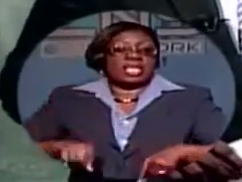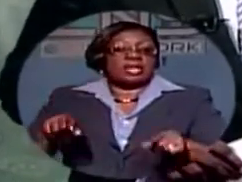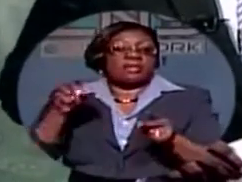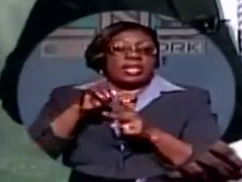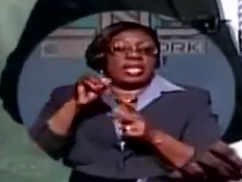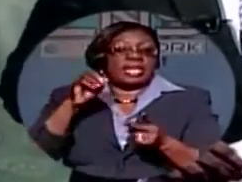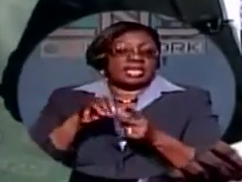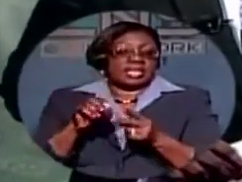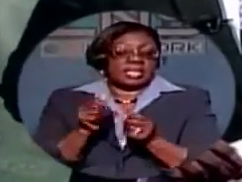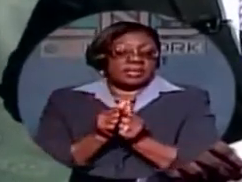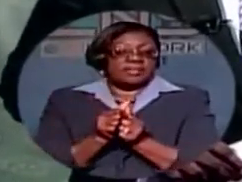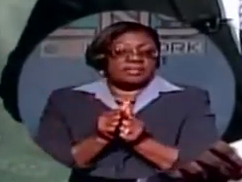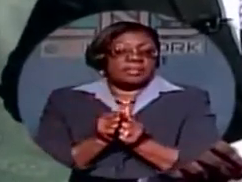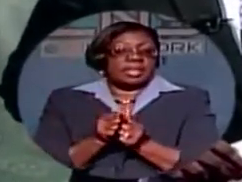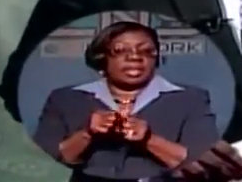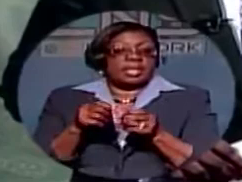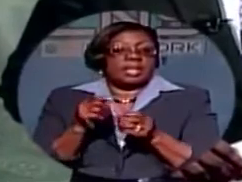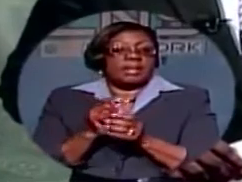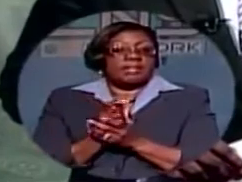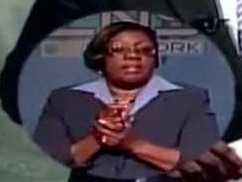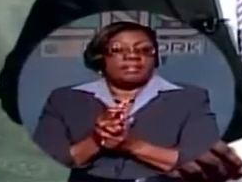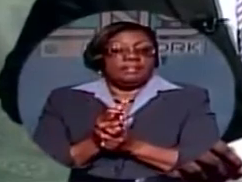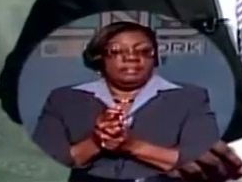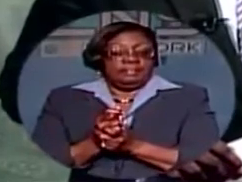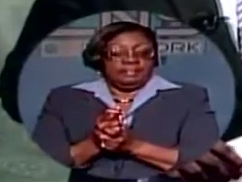with that right now is the results of the